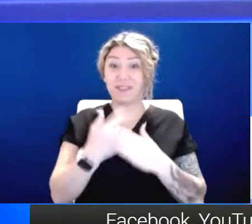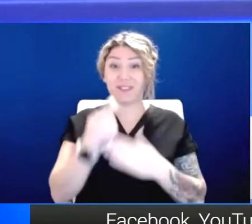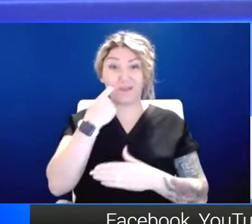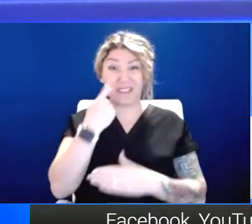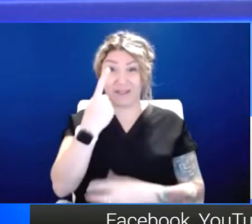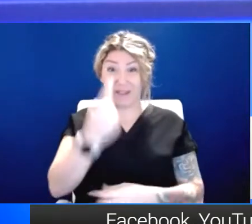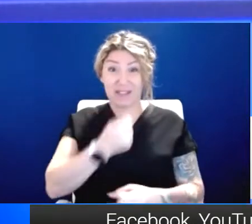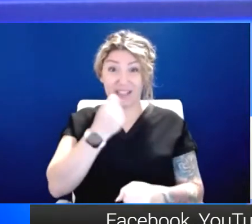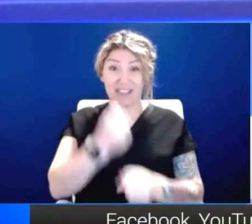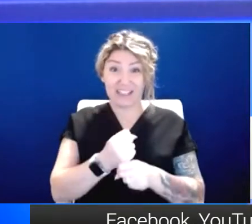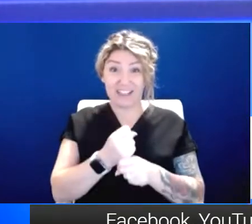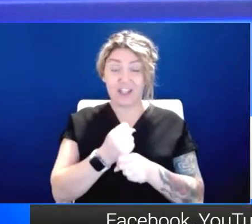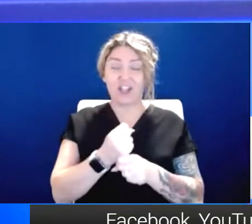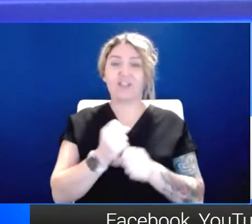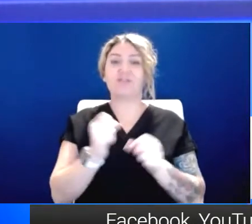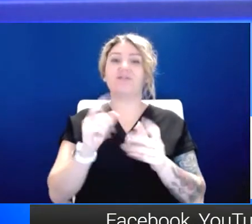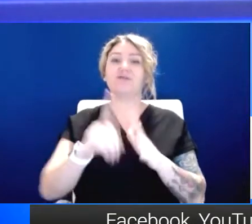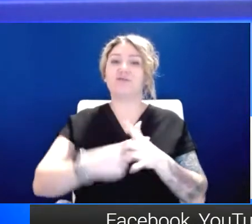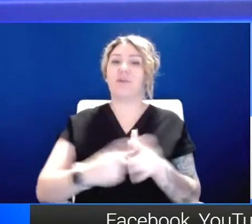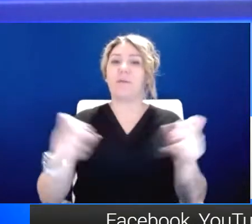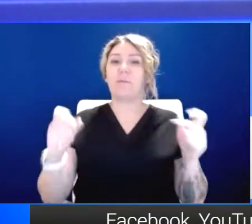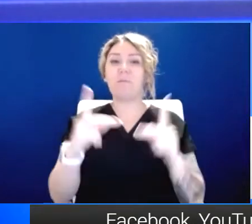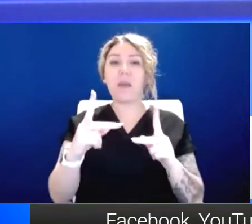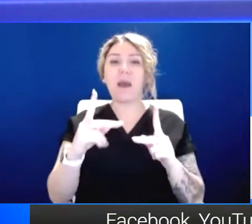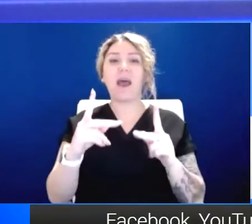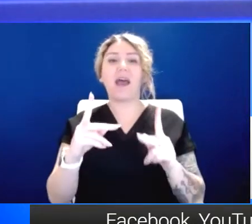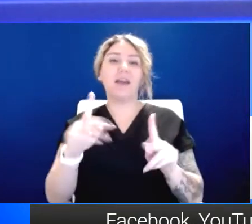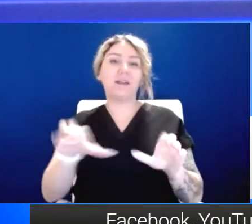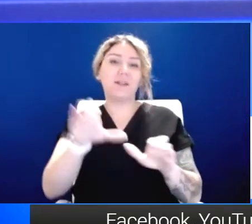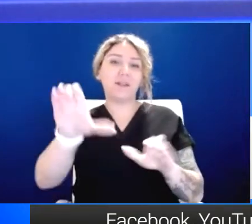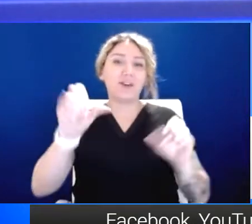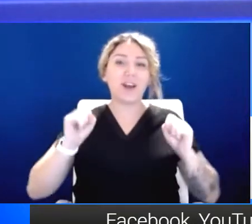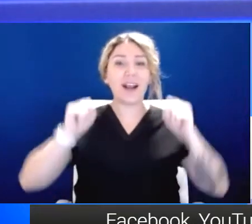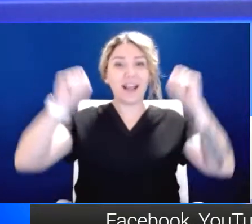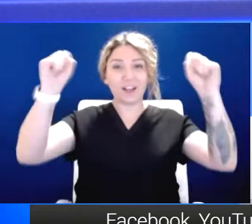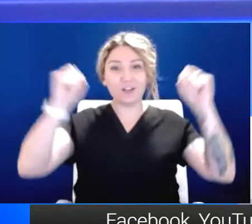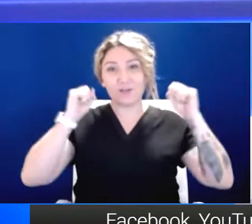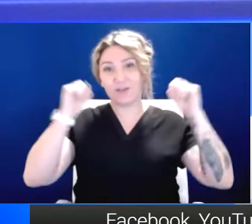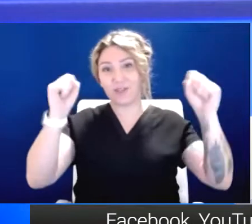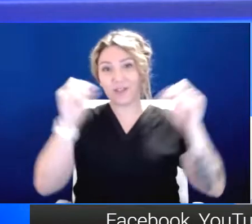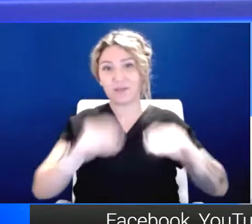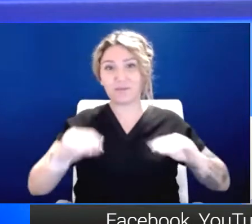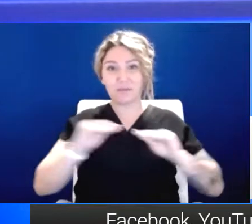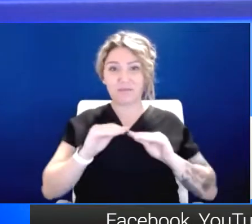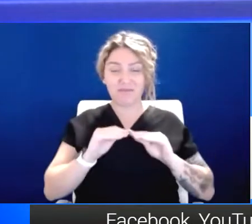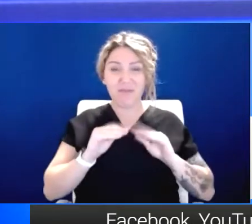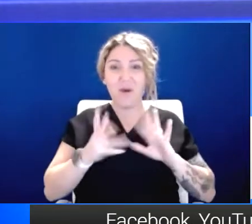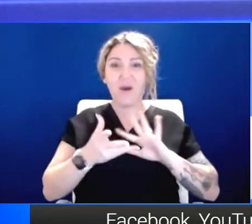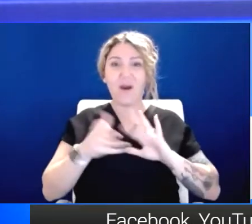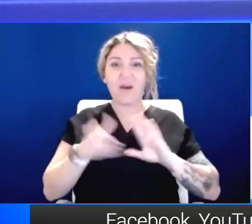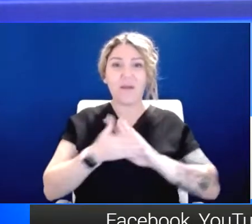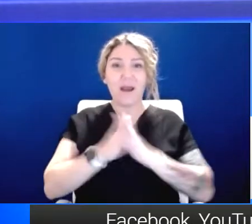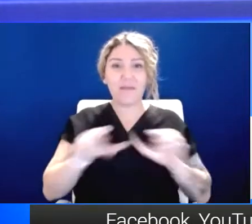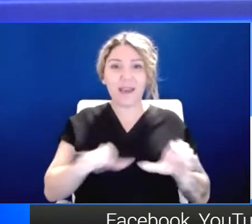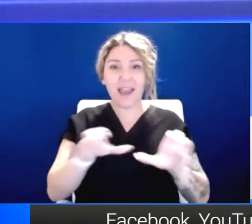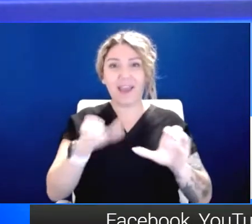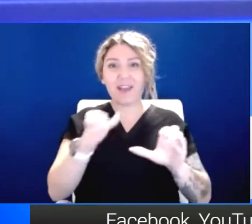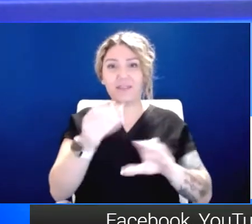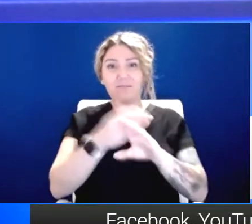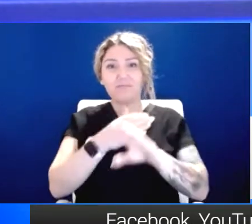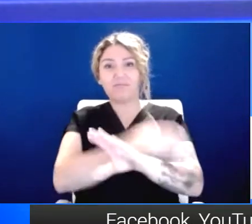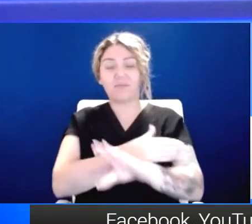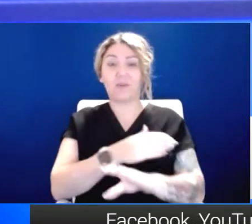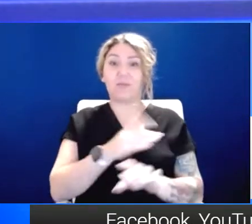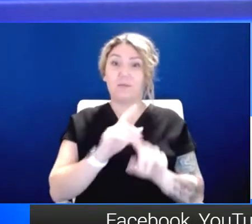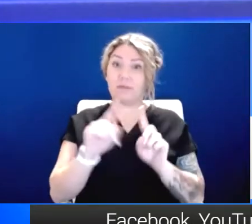started getting back, they have started doing their exercises, they have started getting more active, and things are improving, but definitely it impacted